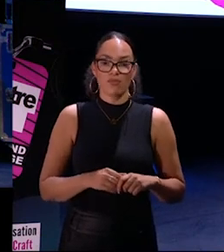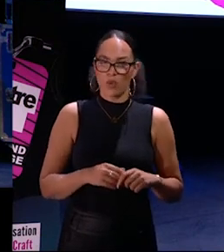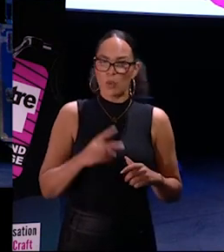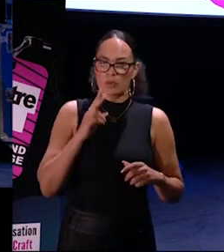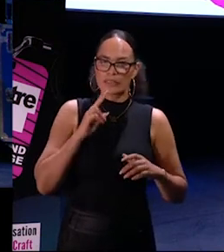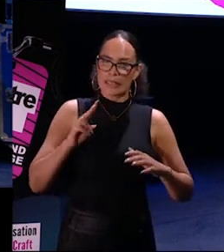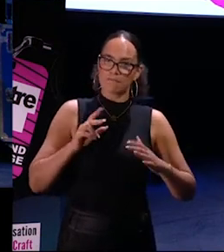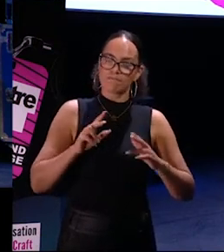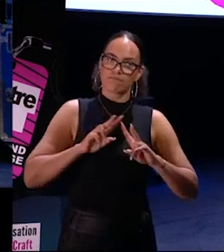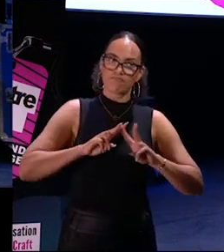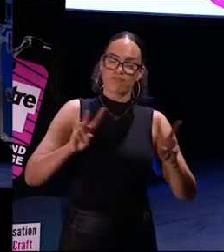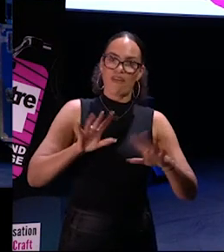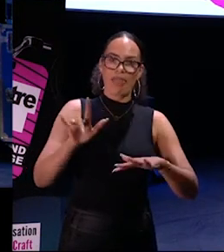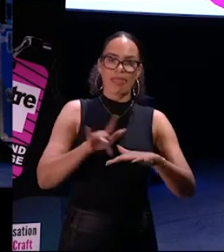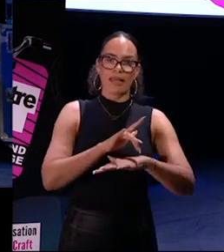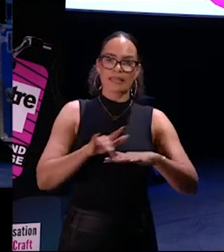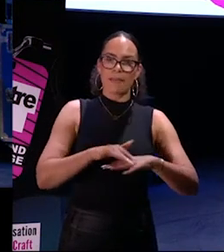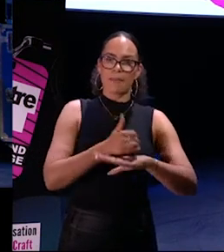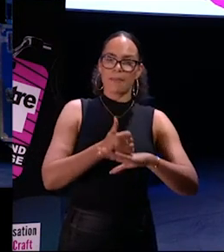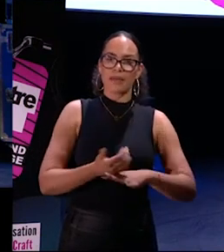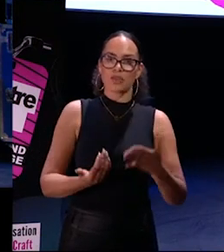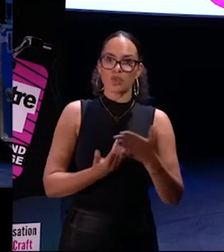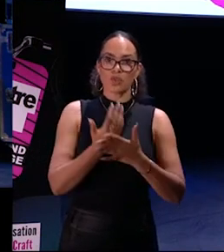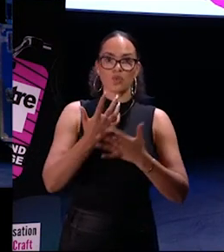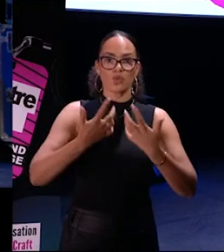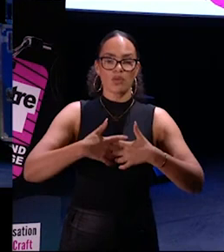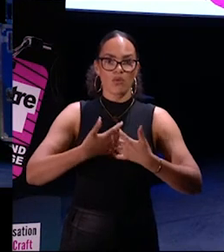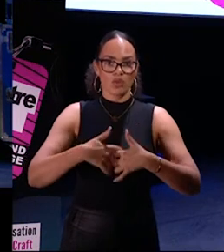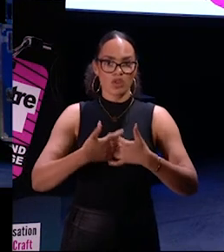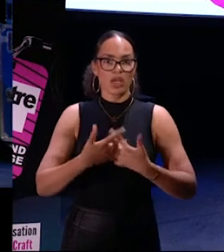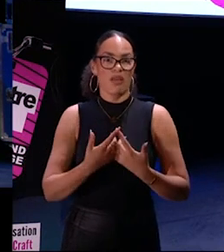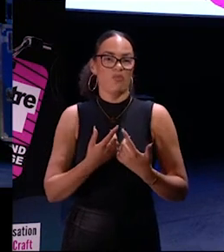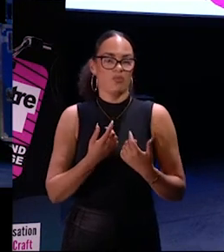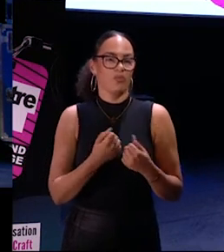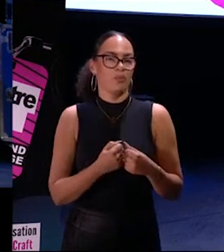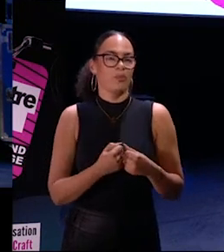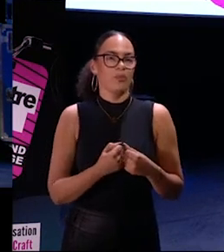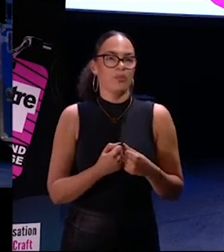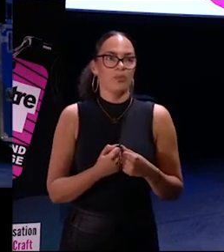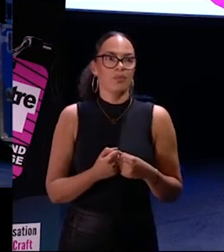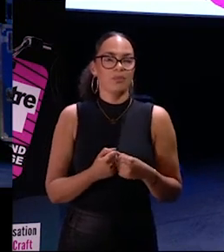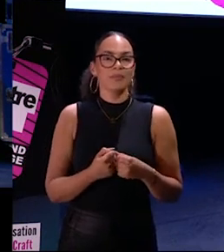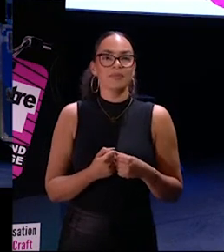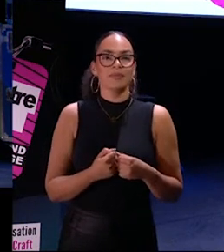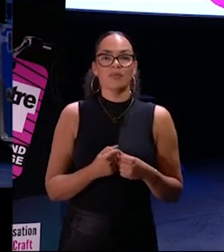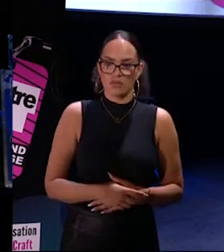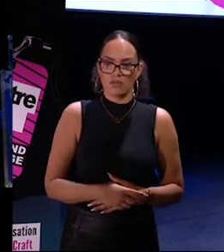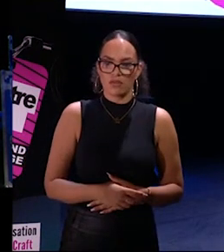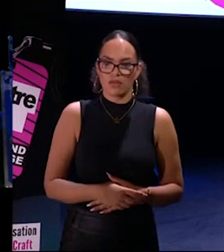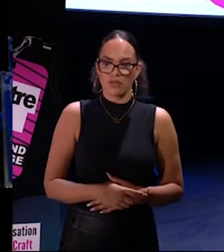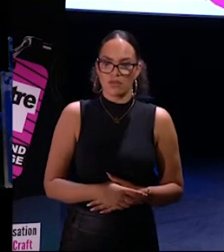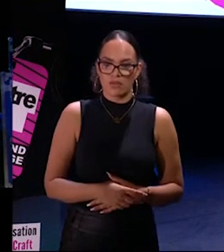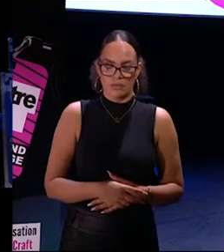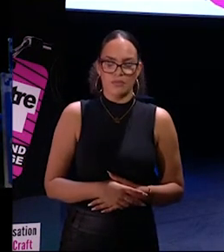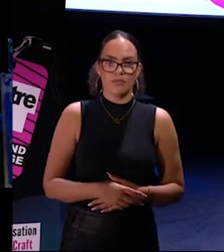theatre-based aspect of new technologies. And I think the guys are going to talk about how we take that out and beyond the theatre after me. I'm